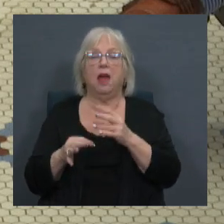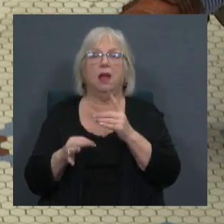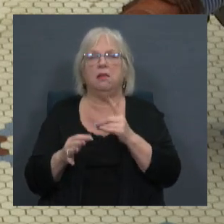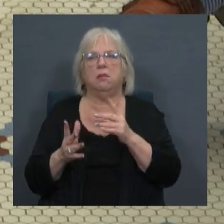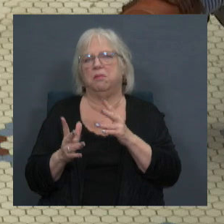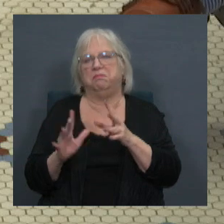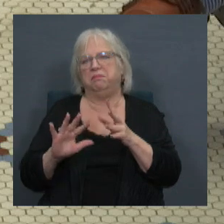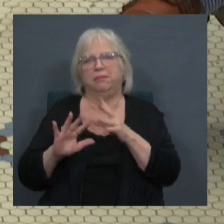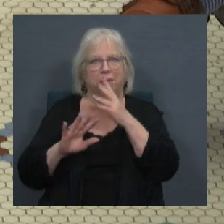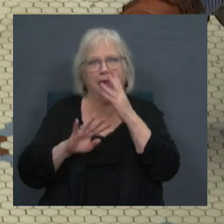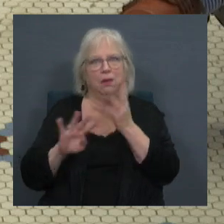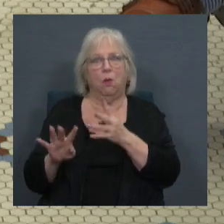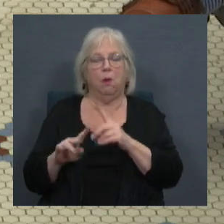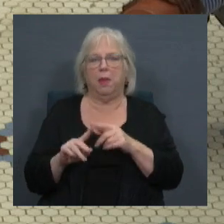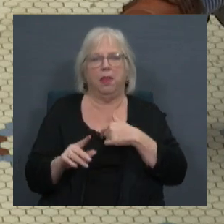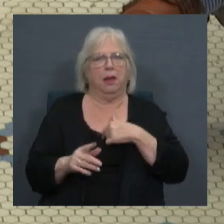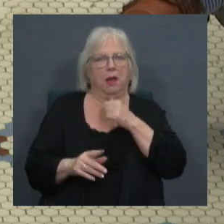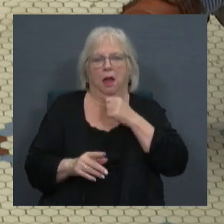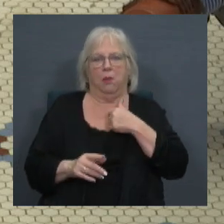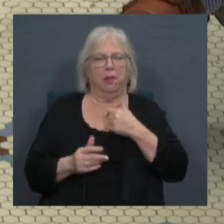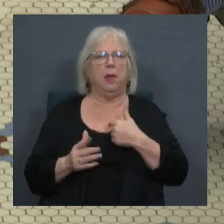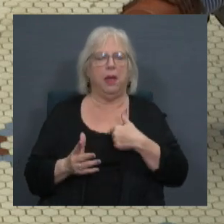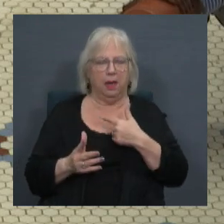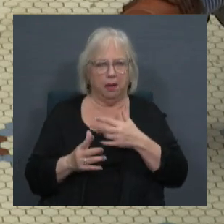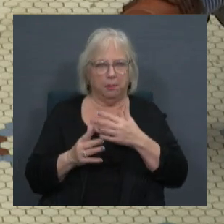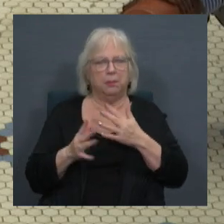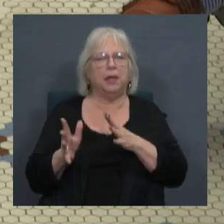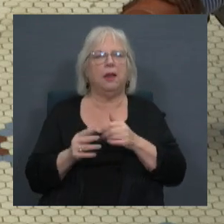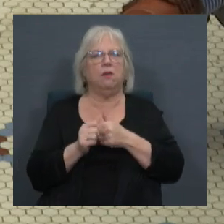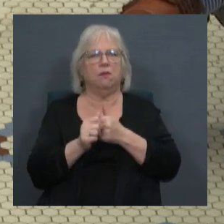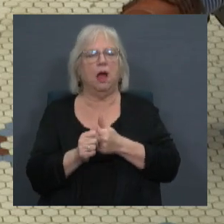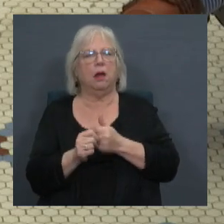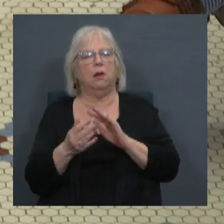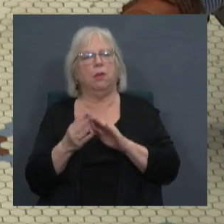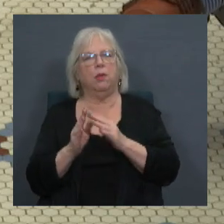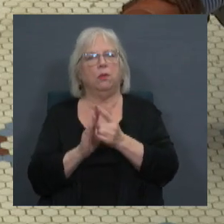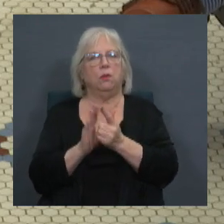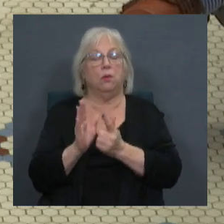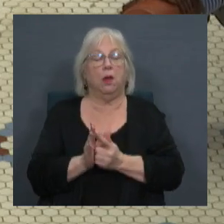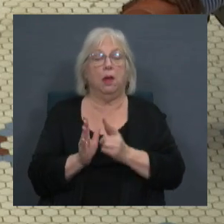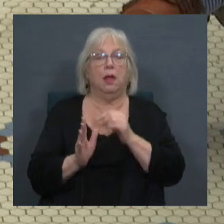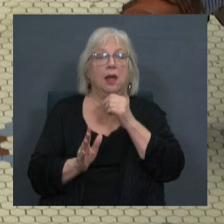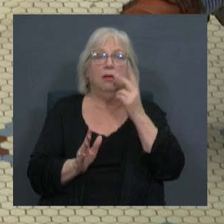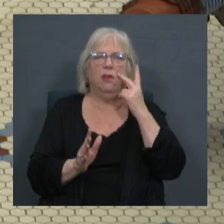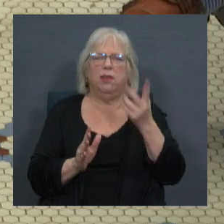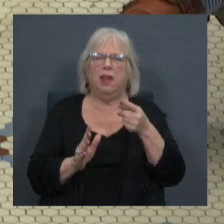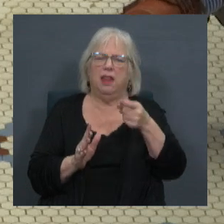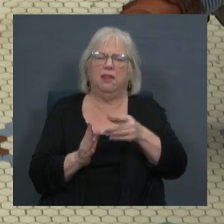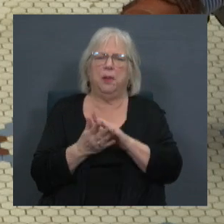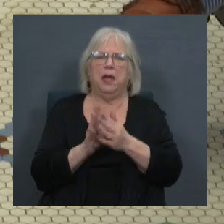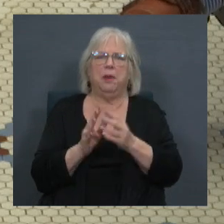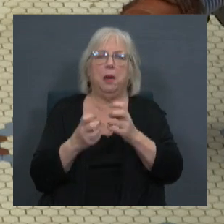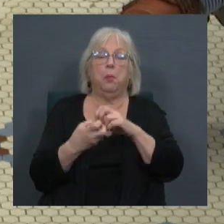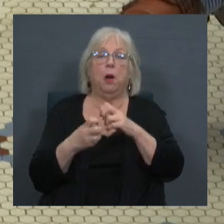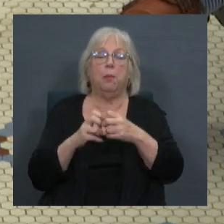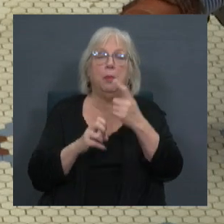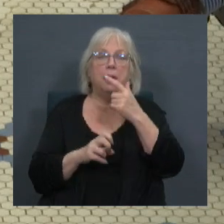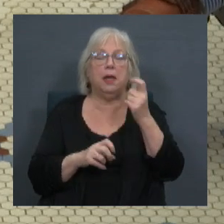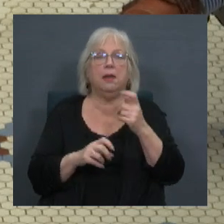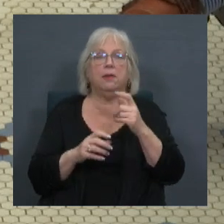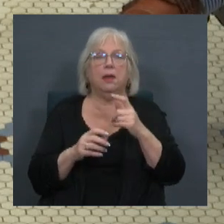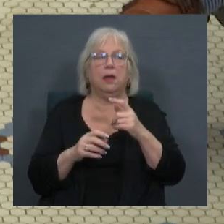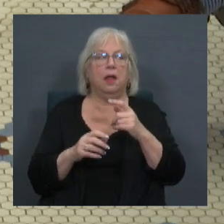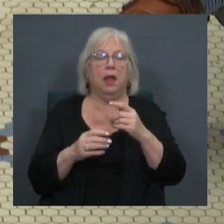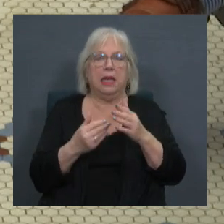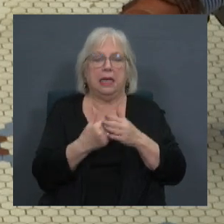otherwise. But this is not going to be the case. And I don't see it being a problem because there's an alley just right there